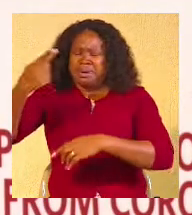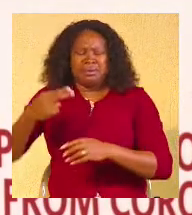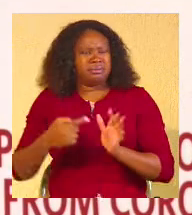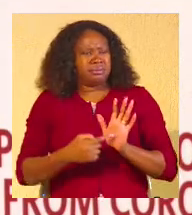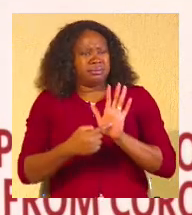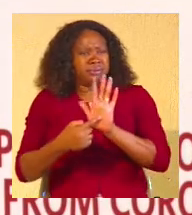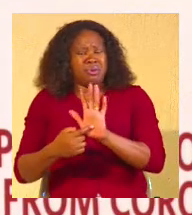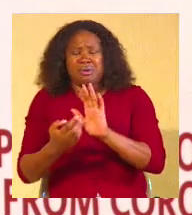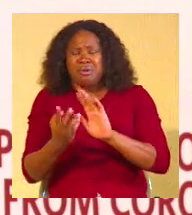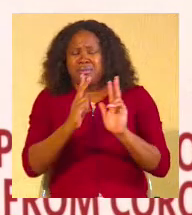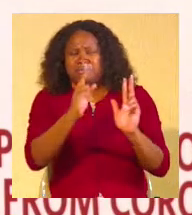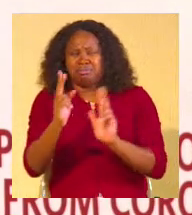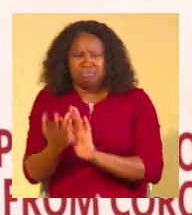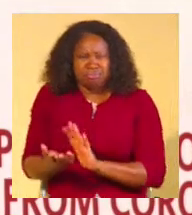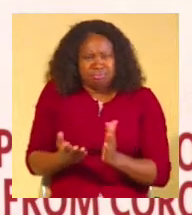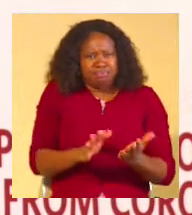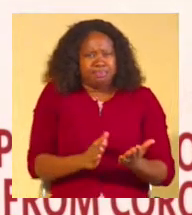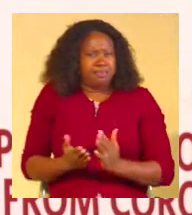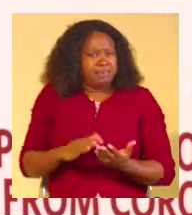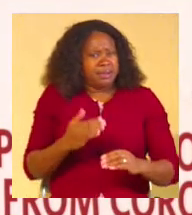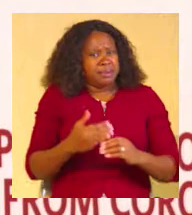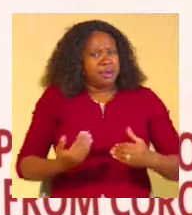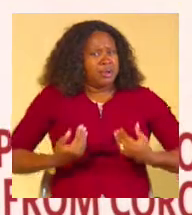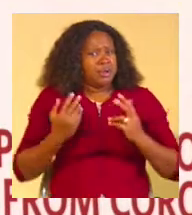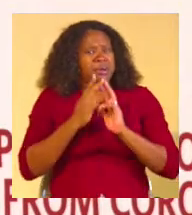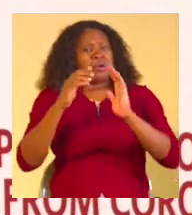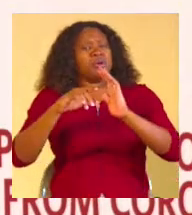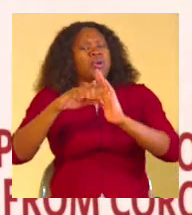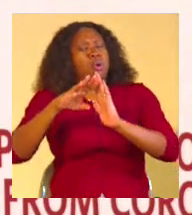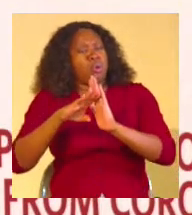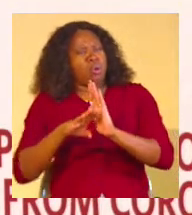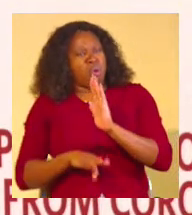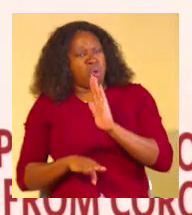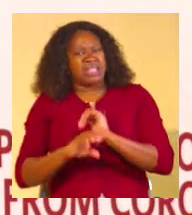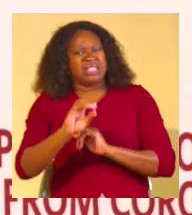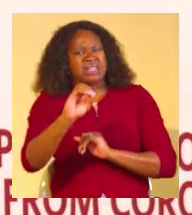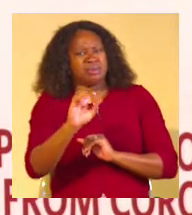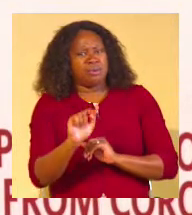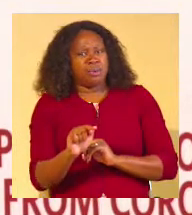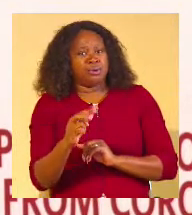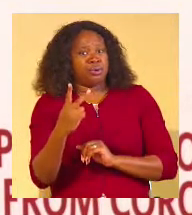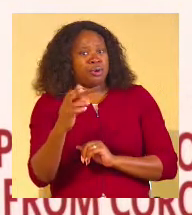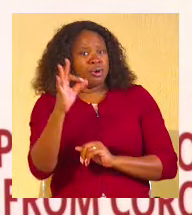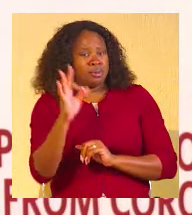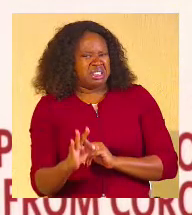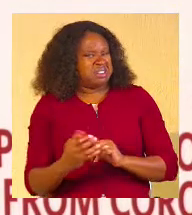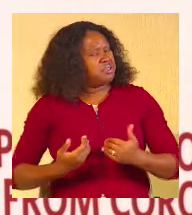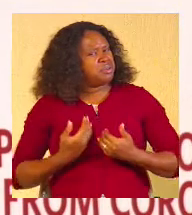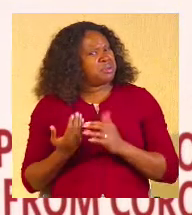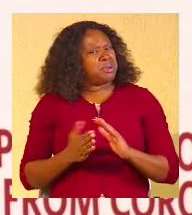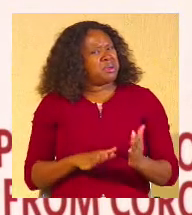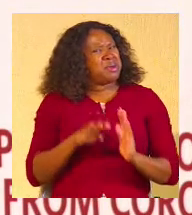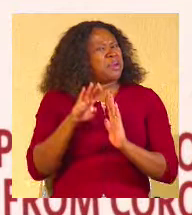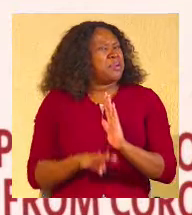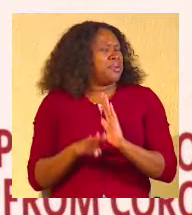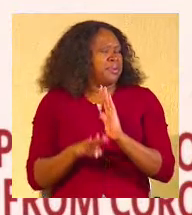that death rate among young people is as low as 0.2%.